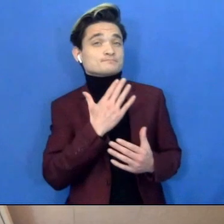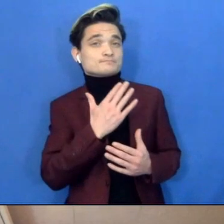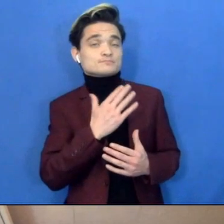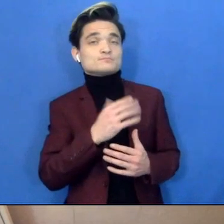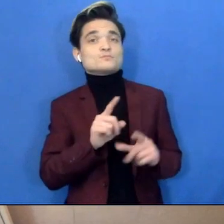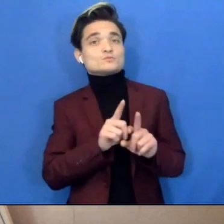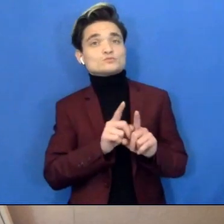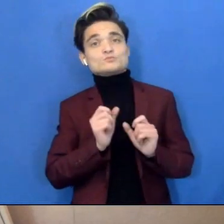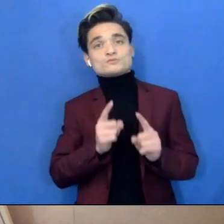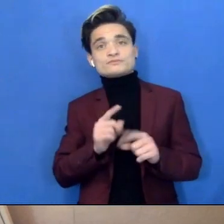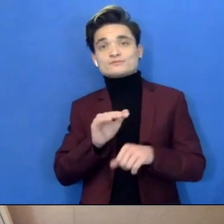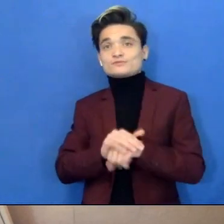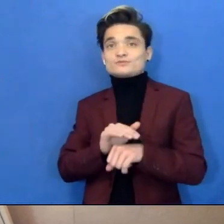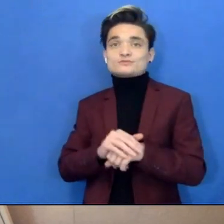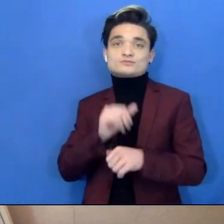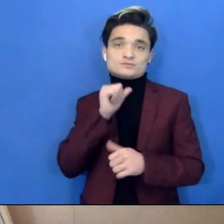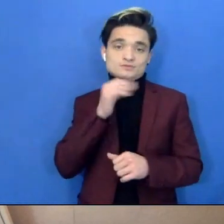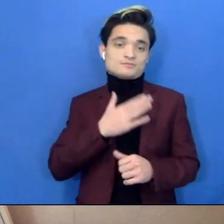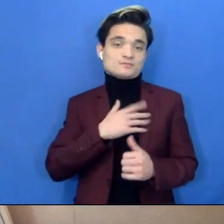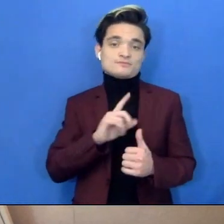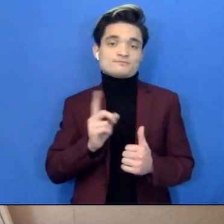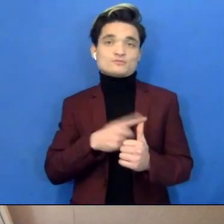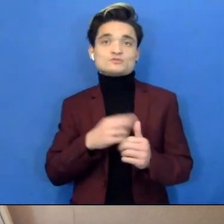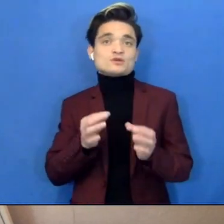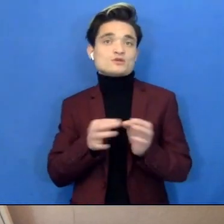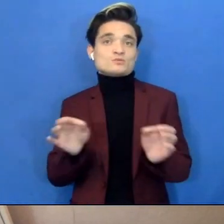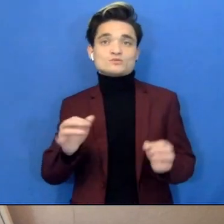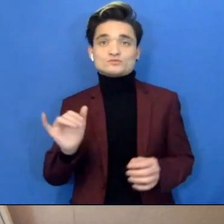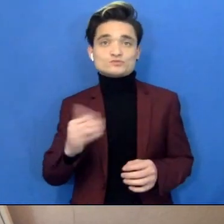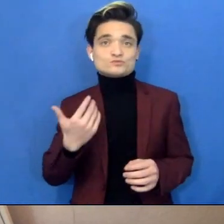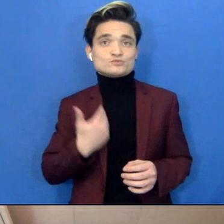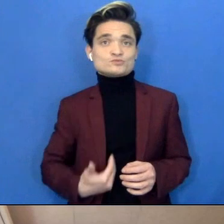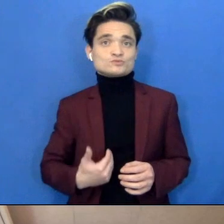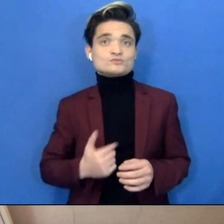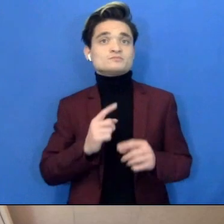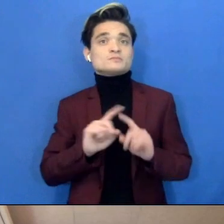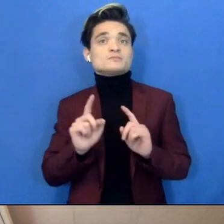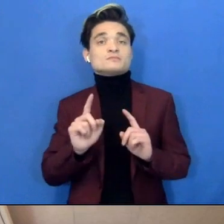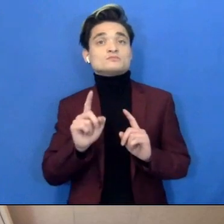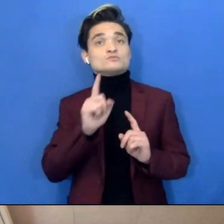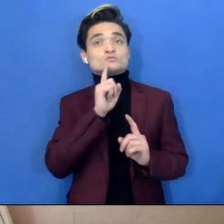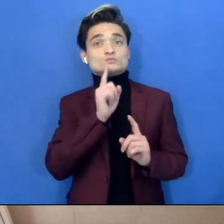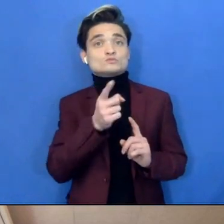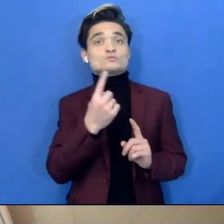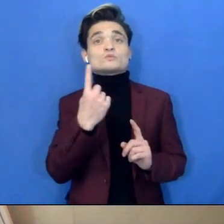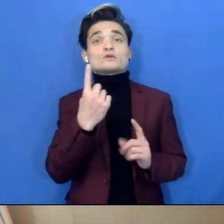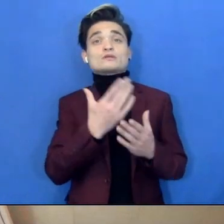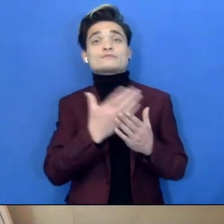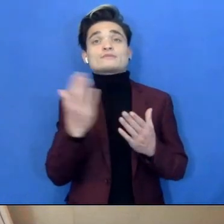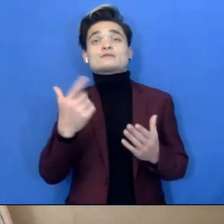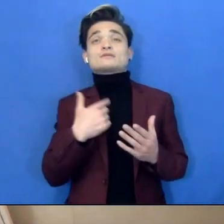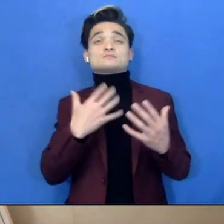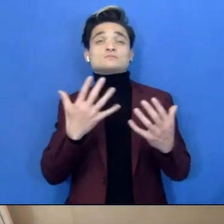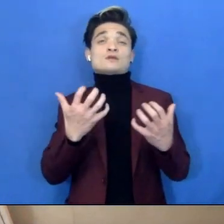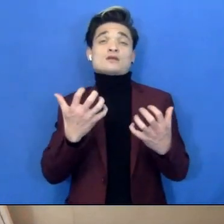And sometimes what Felipe was saying is, I think it's very true, that sometimes like the thing you want to say is just not there, because it's